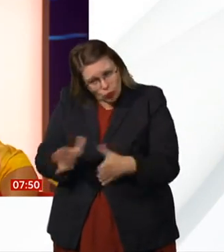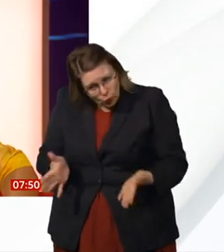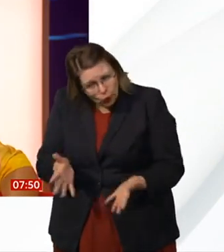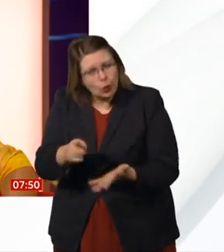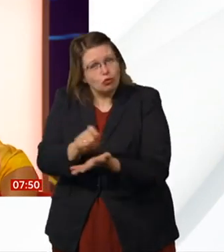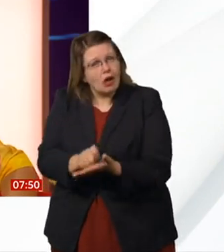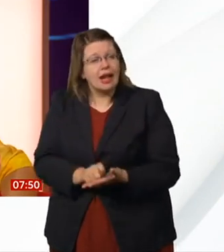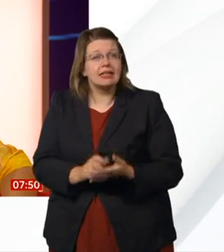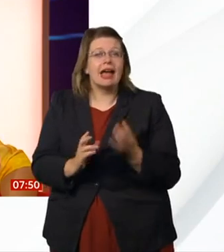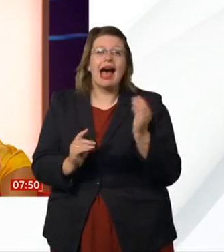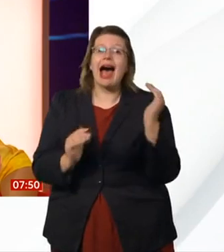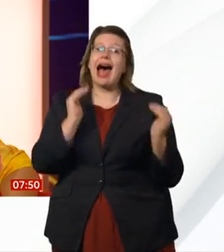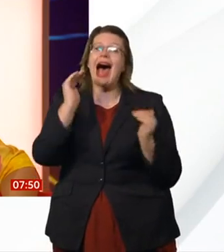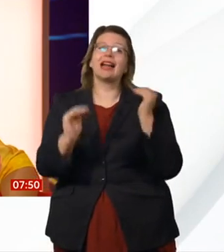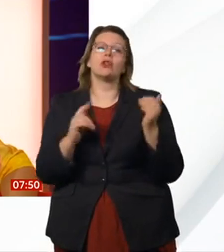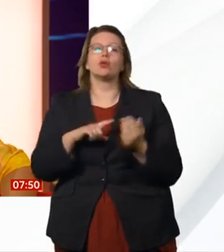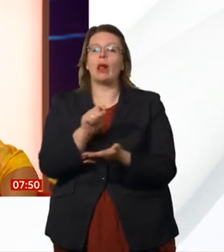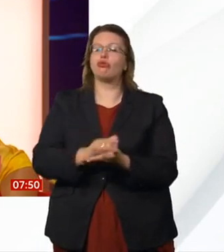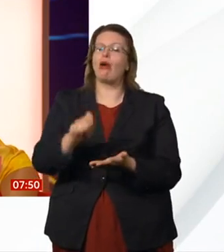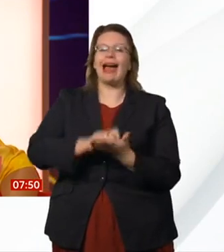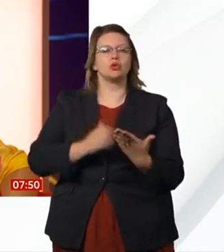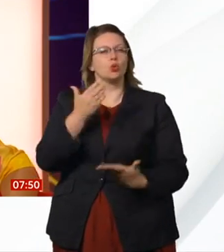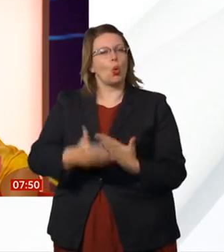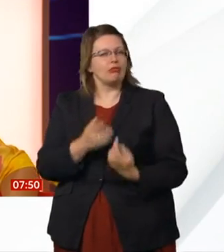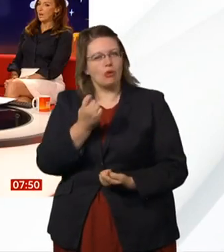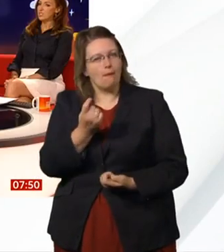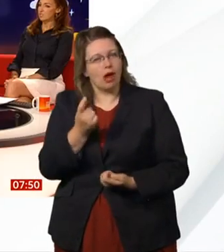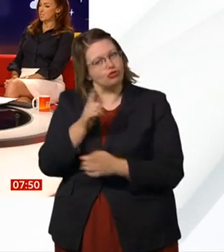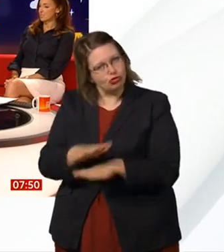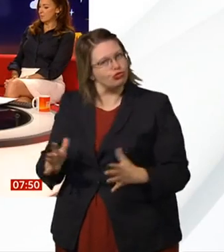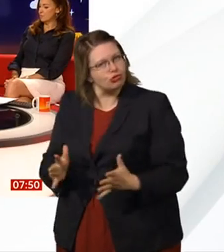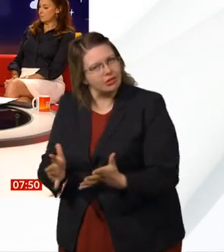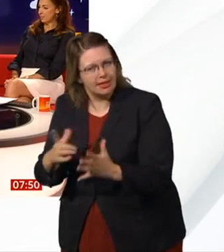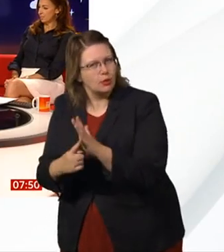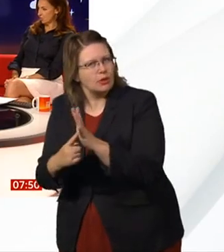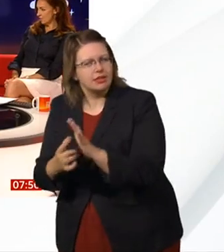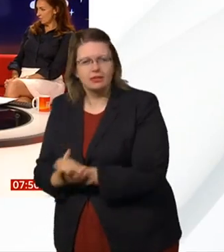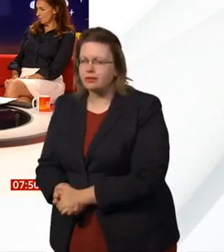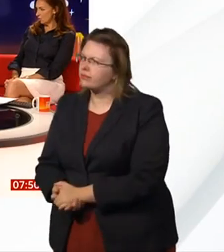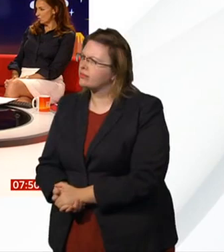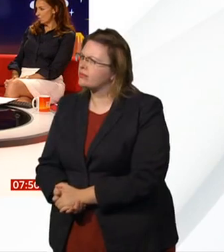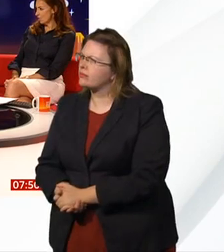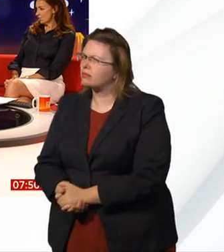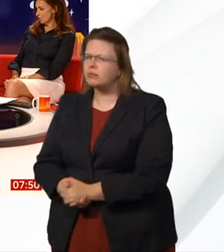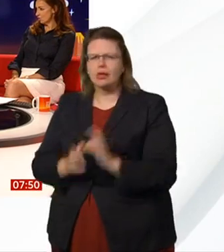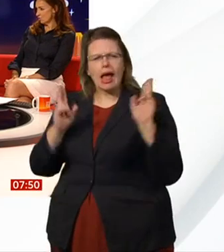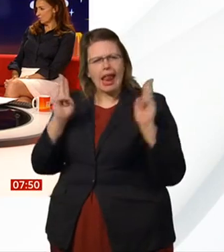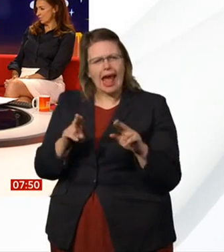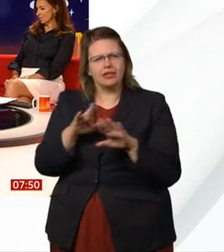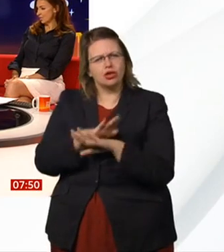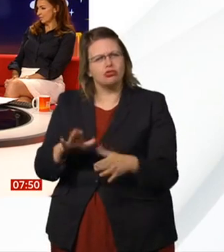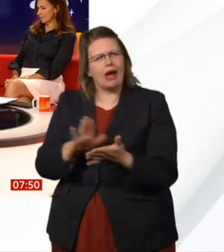know, adults don't tend to sit around and write a story. Yeah. So why do you think there's been this dramatic change then? What's changed